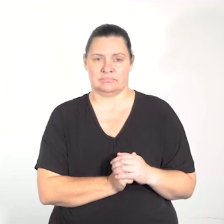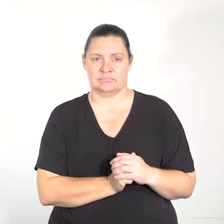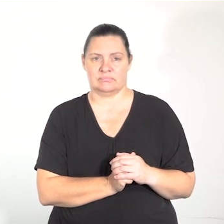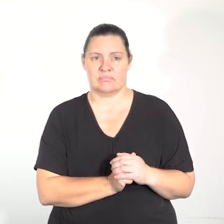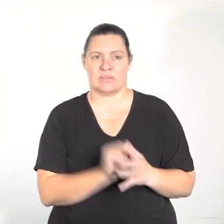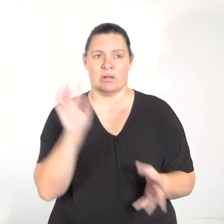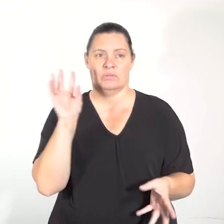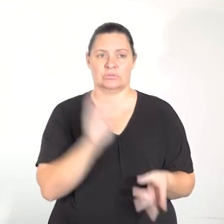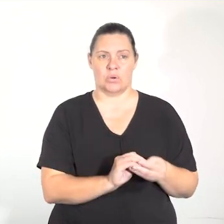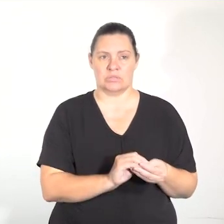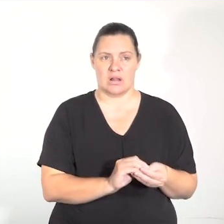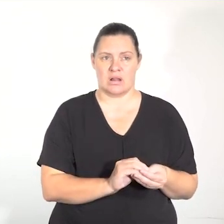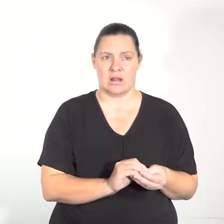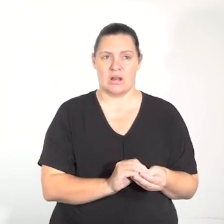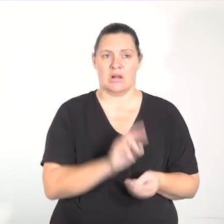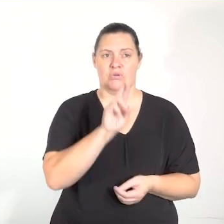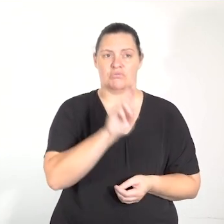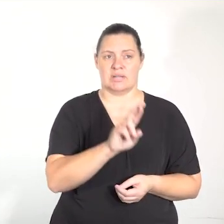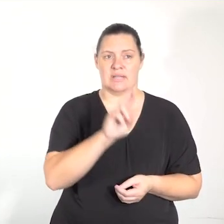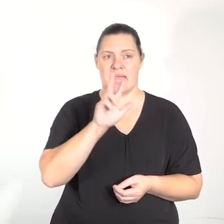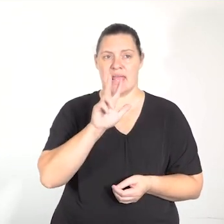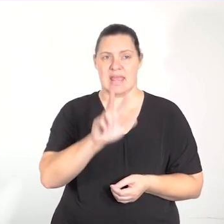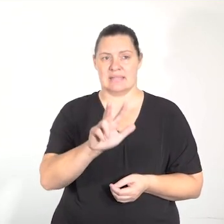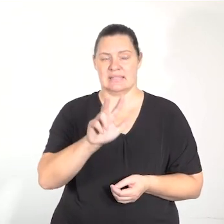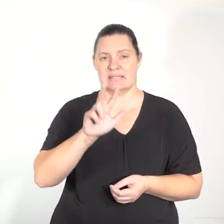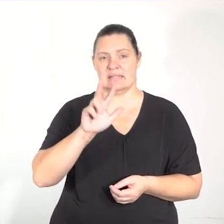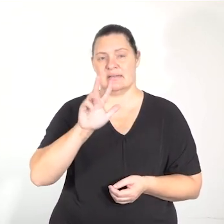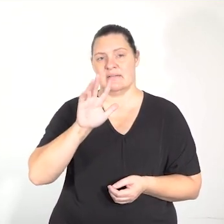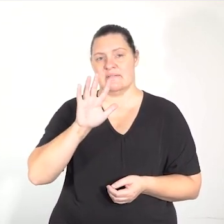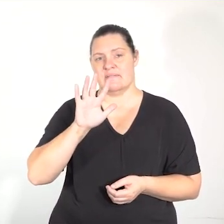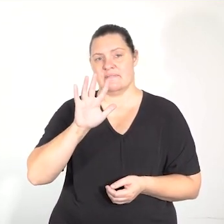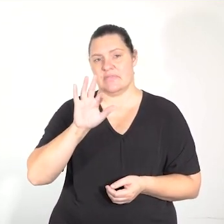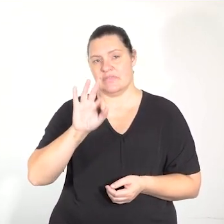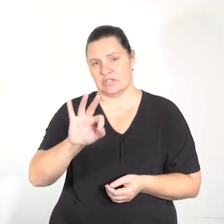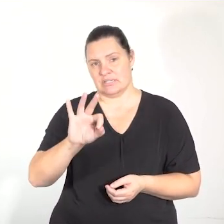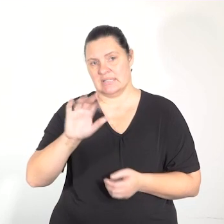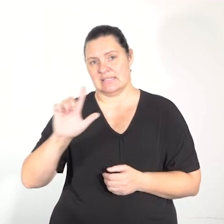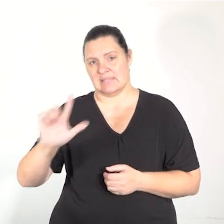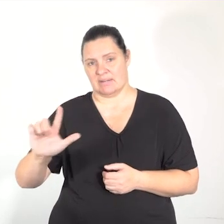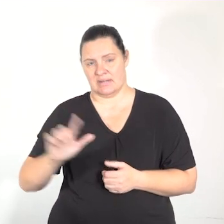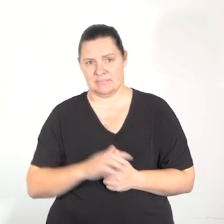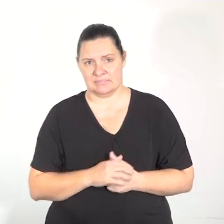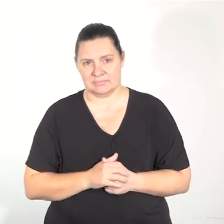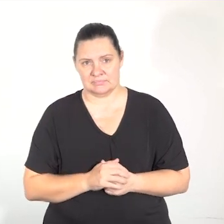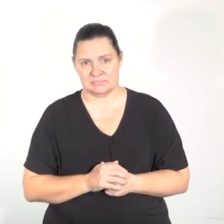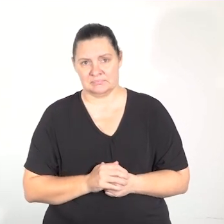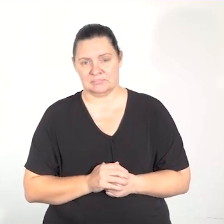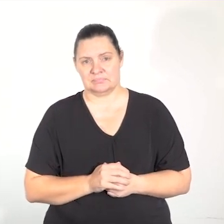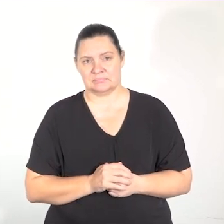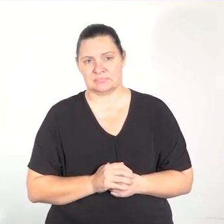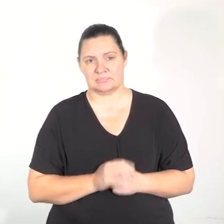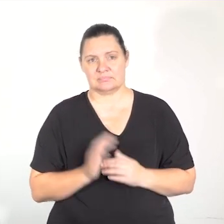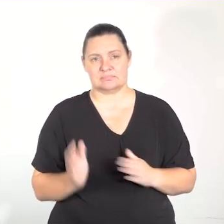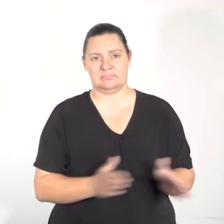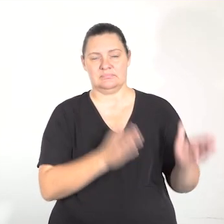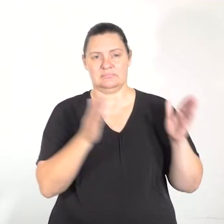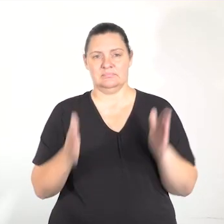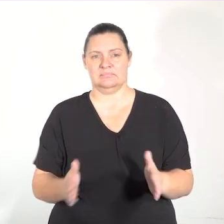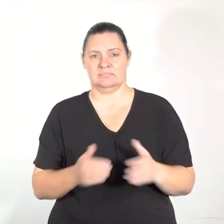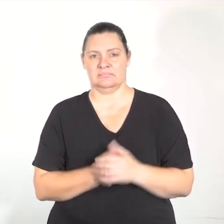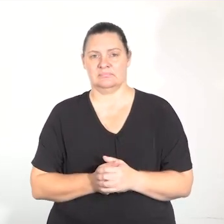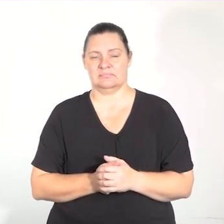these 2 that he has spent? We are going to take 30 and we are going to add it to 42.